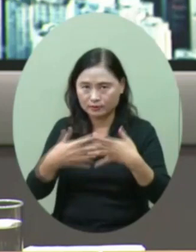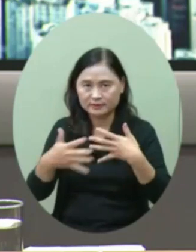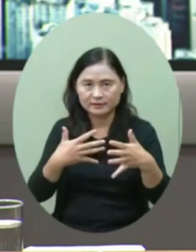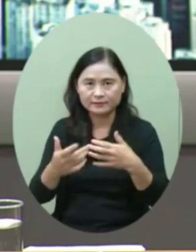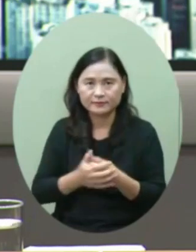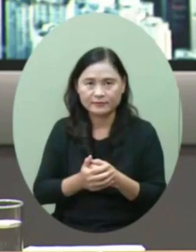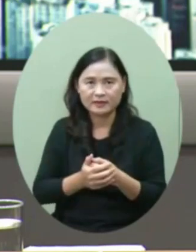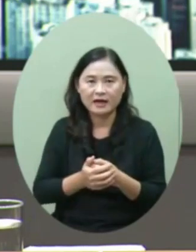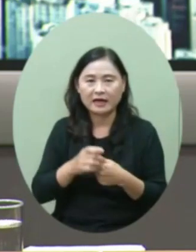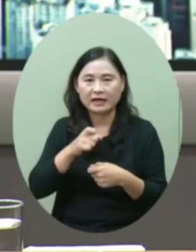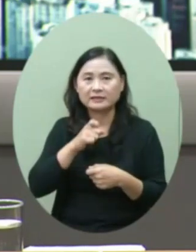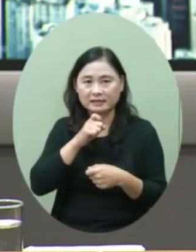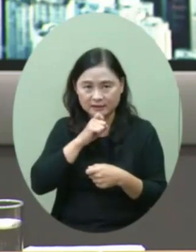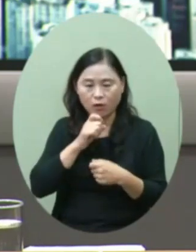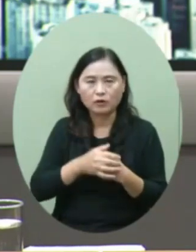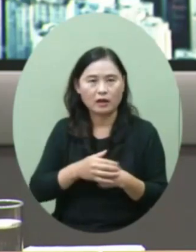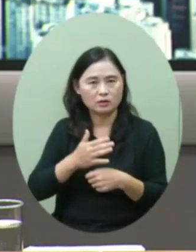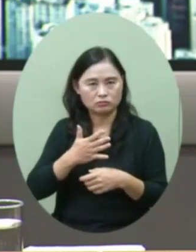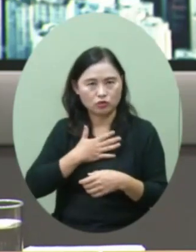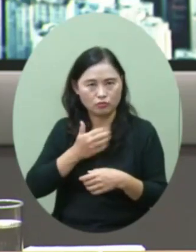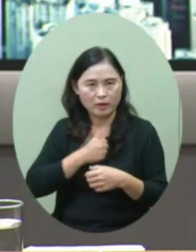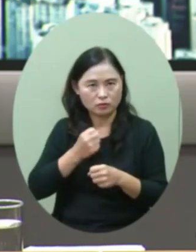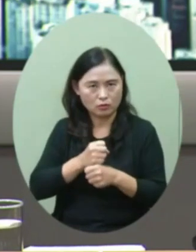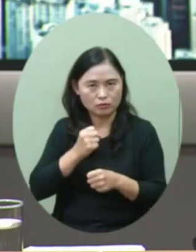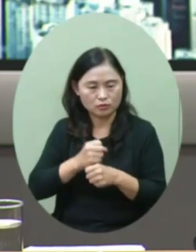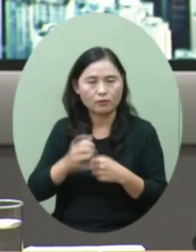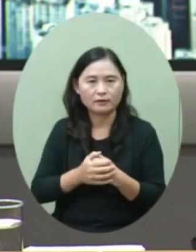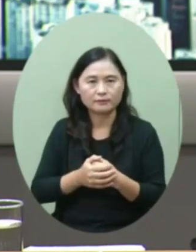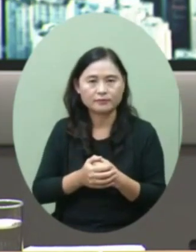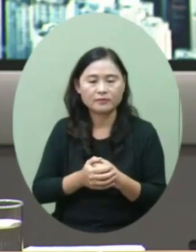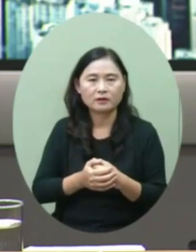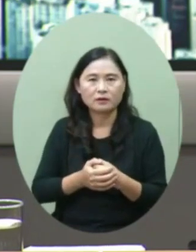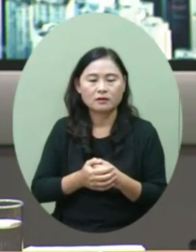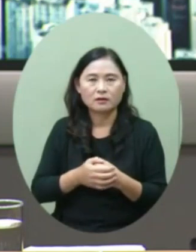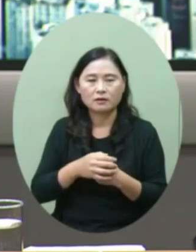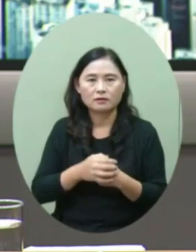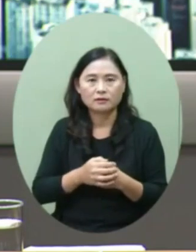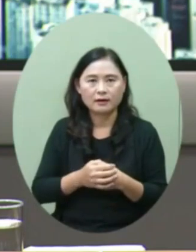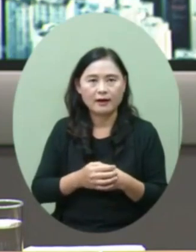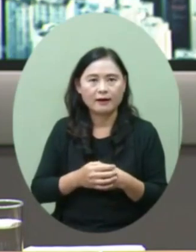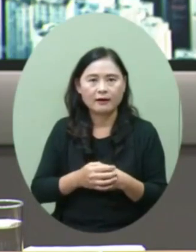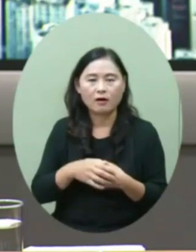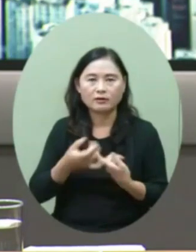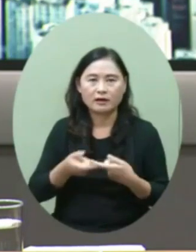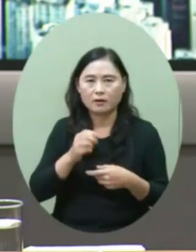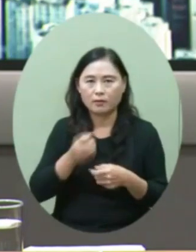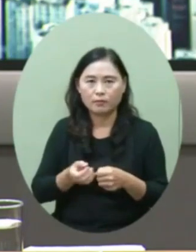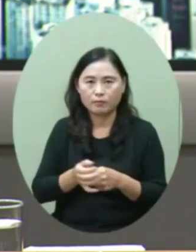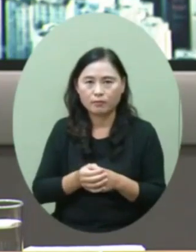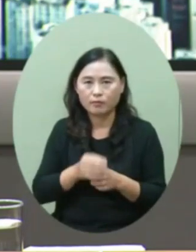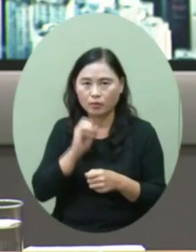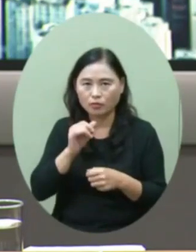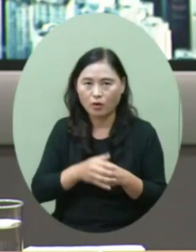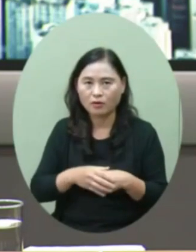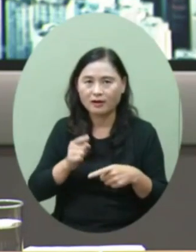relevant personnel are ready to get to work when necessary. All right, as